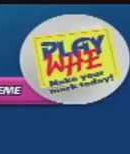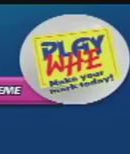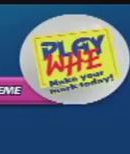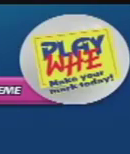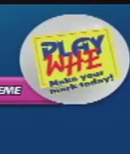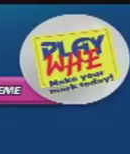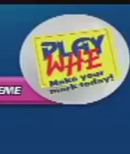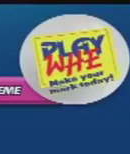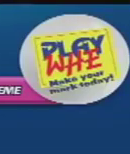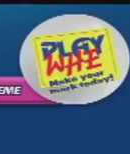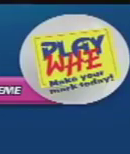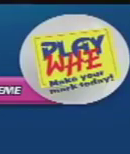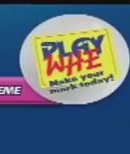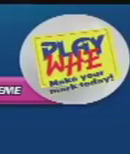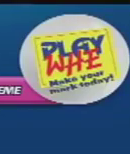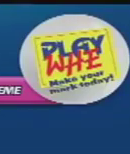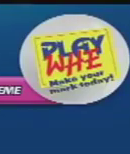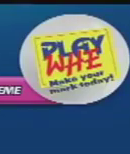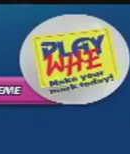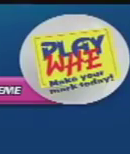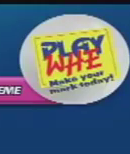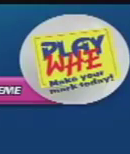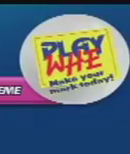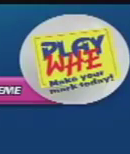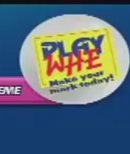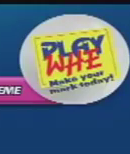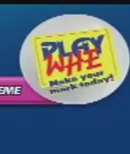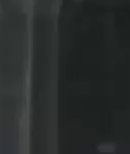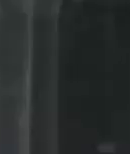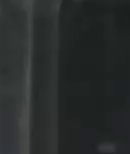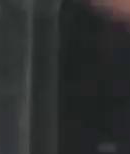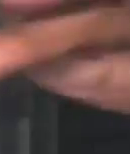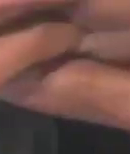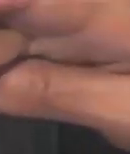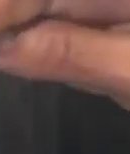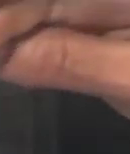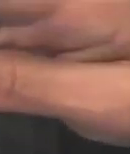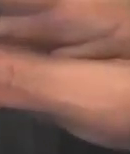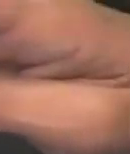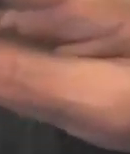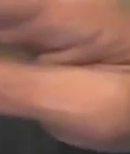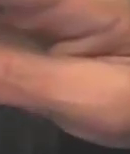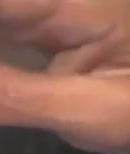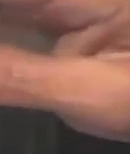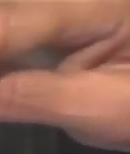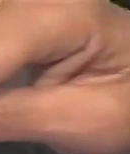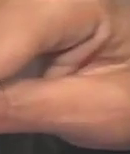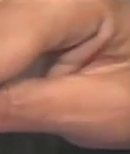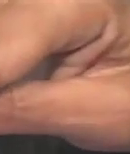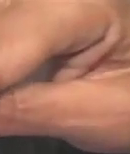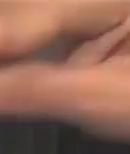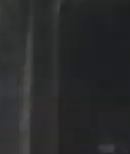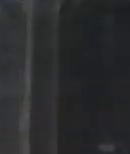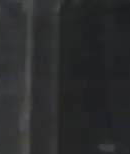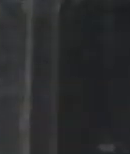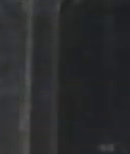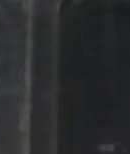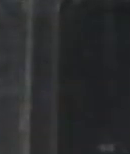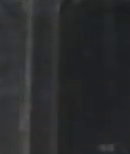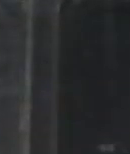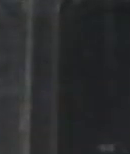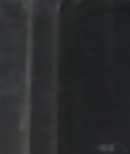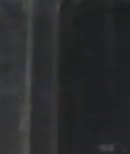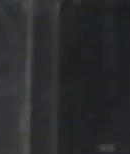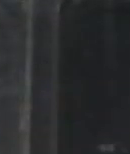And the winning number is 36, the Lucky